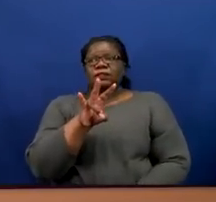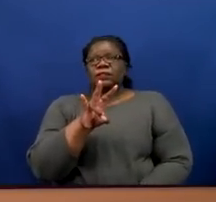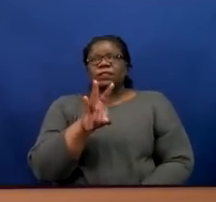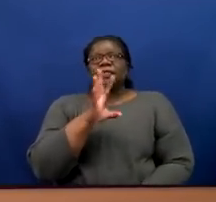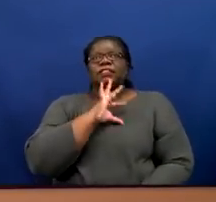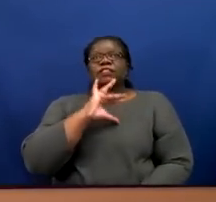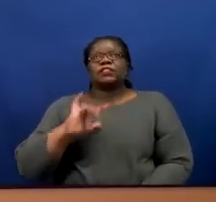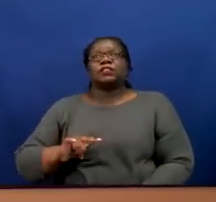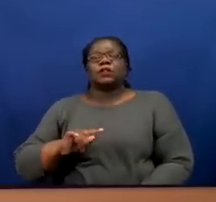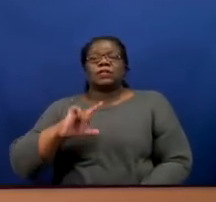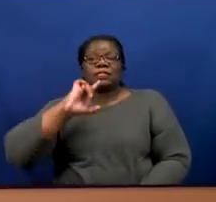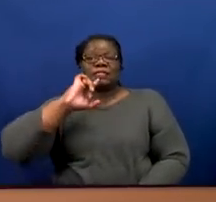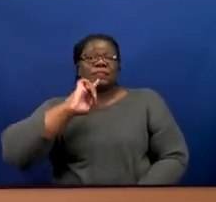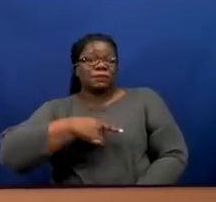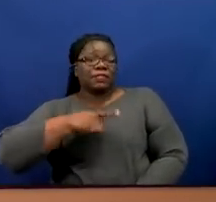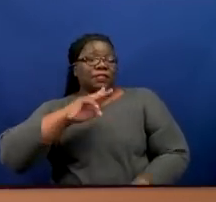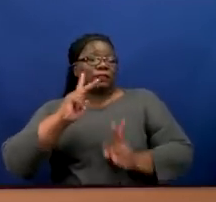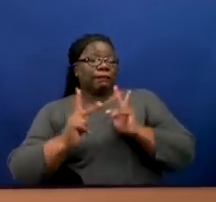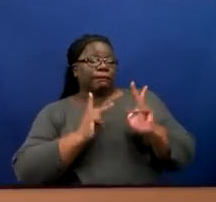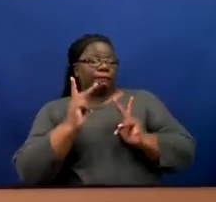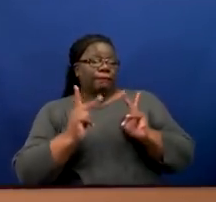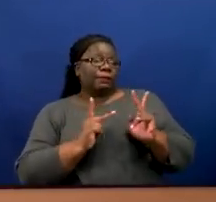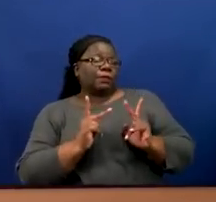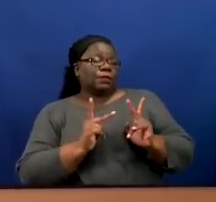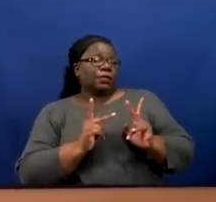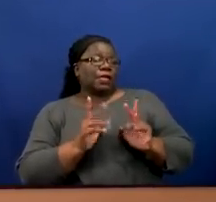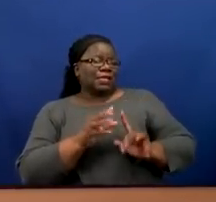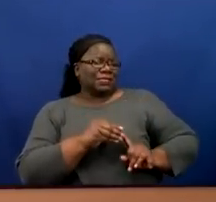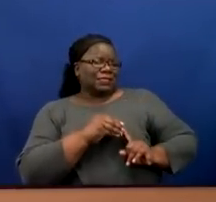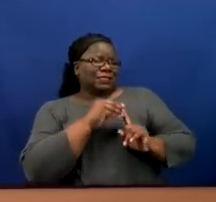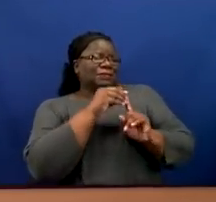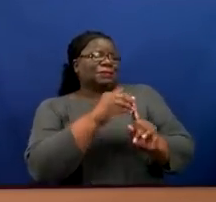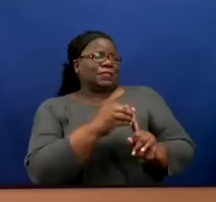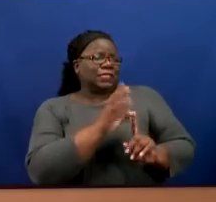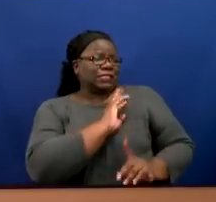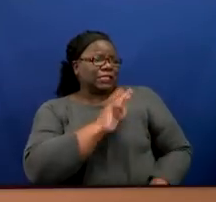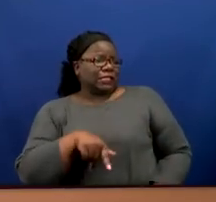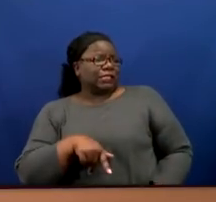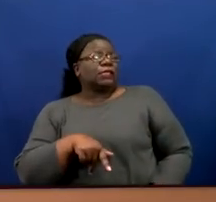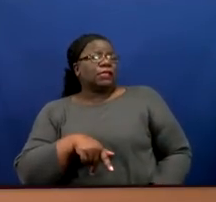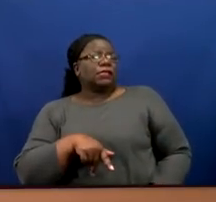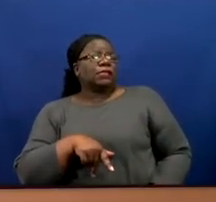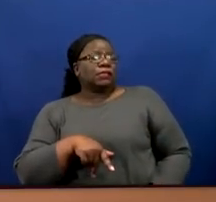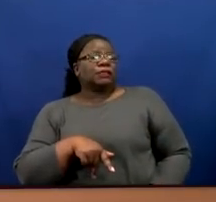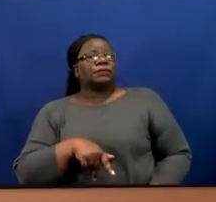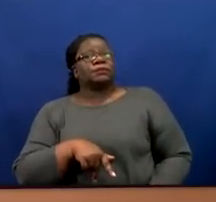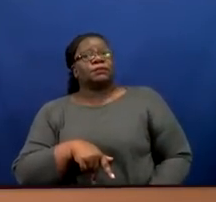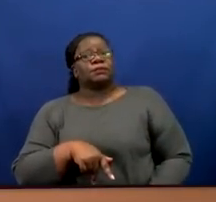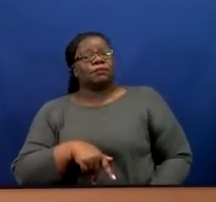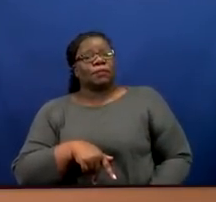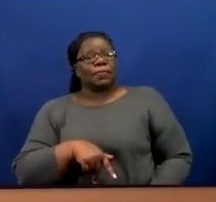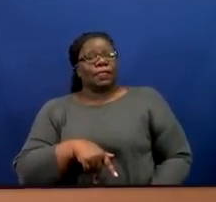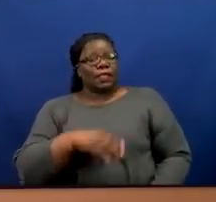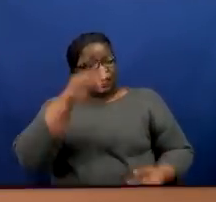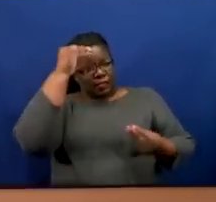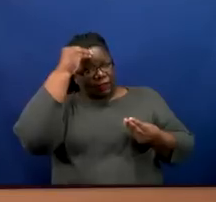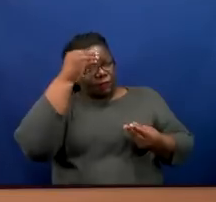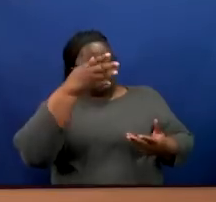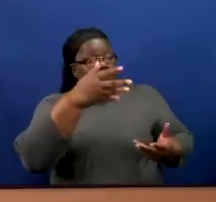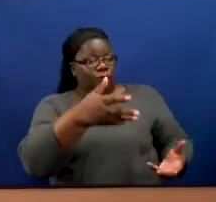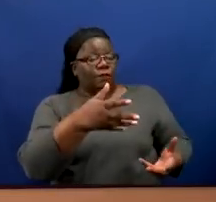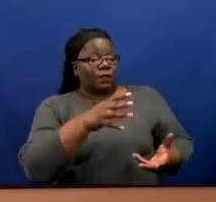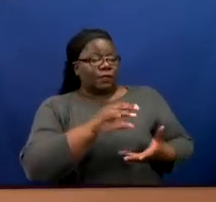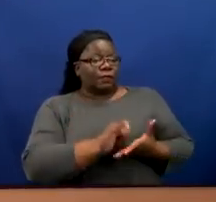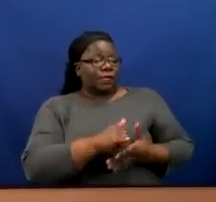the Lord speaking to the people of God, especially to Solomon, the king of the people of God, and letting them know